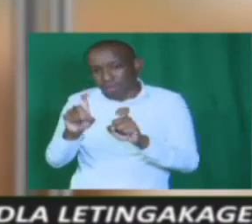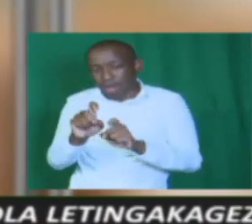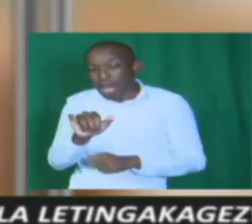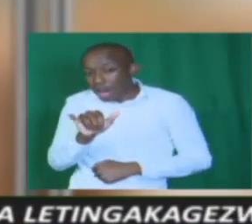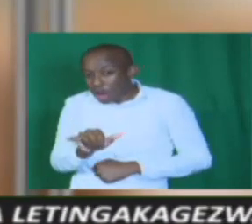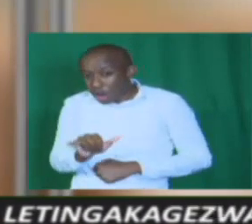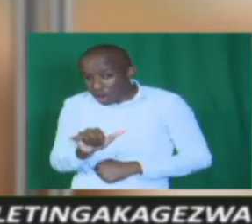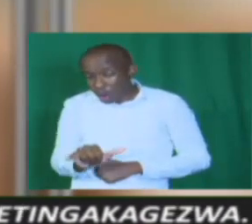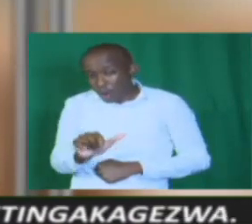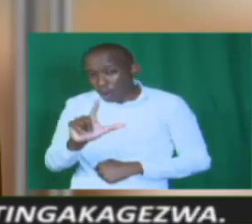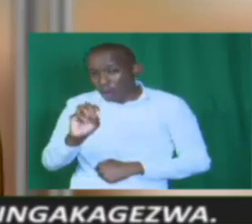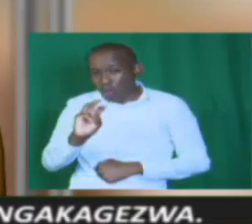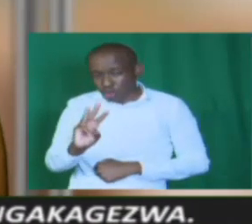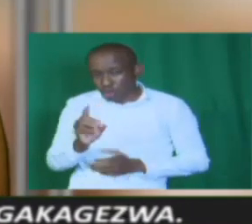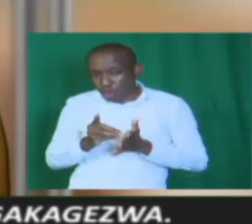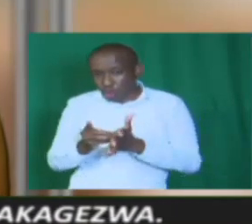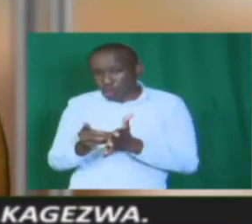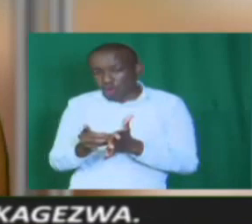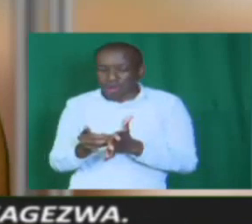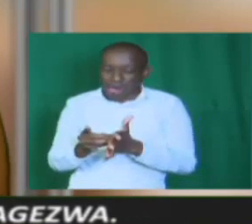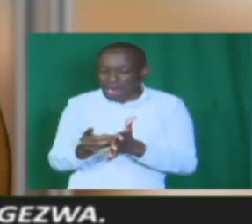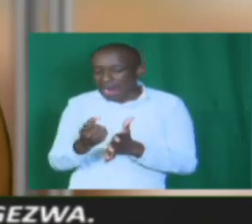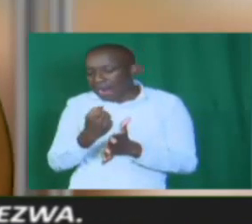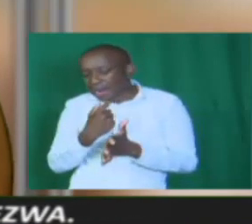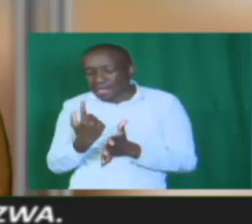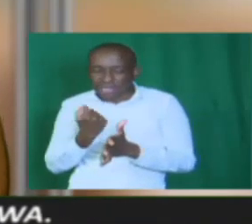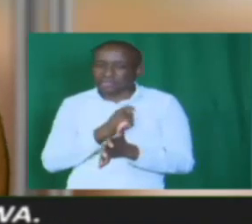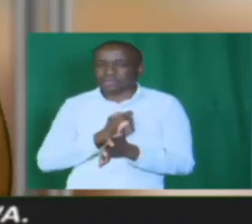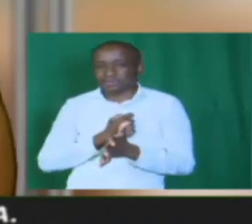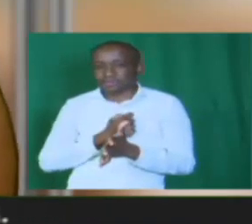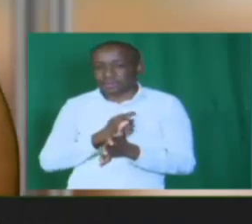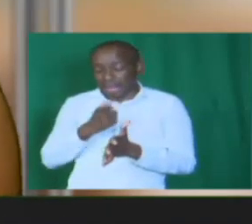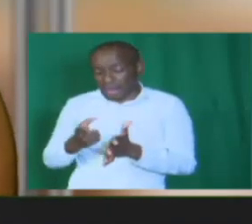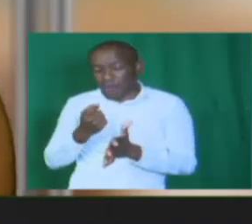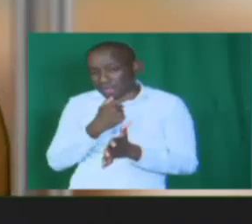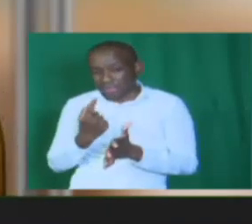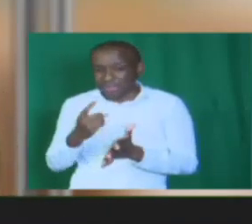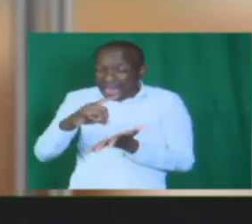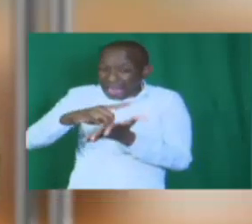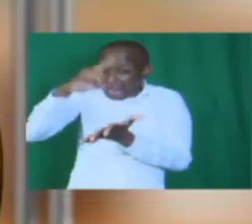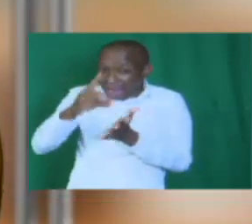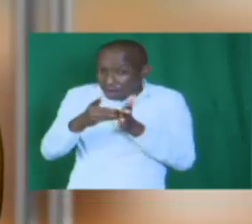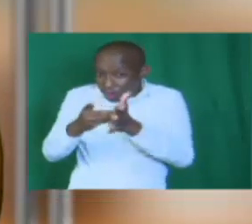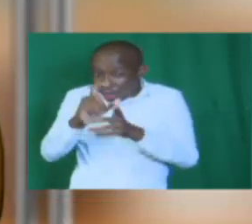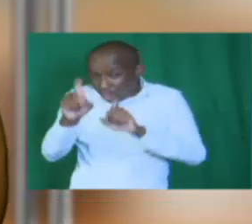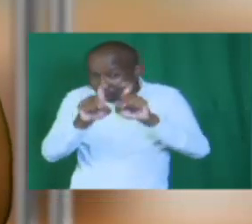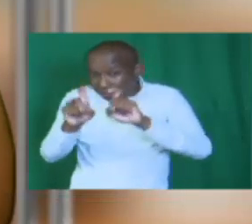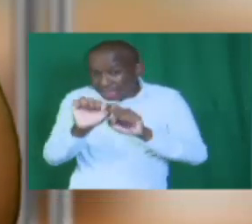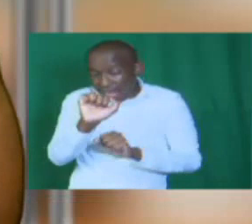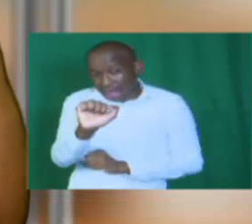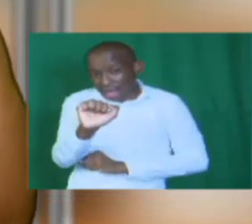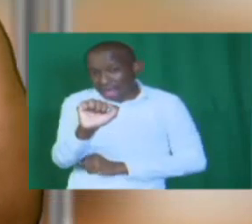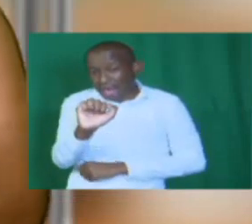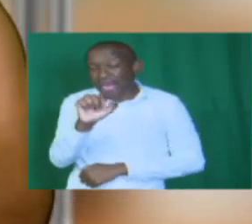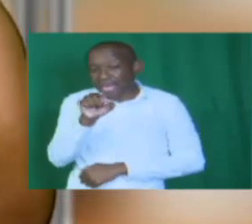ones which I would say are easily accessible for the learner. And the higher order questions, I would say, are